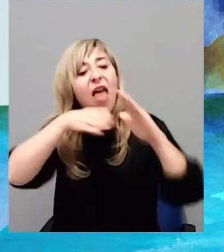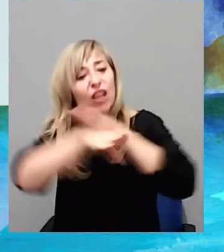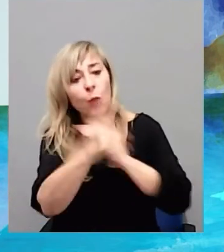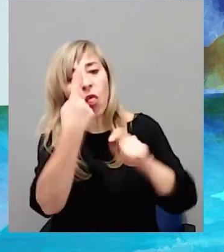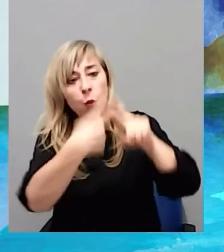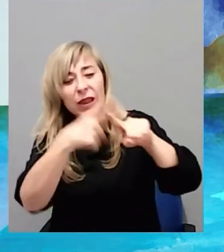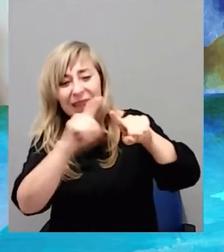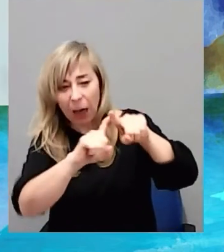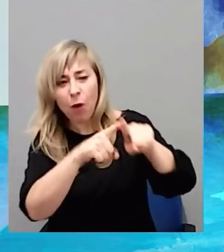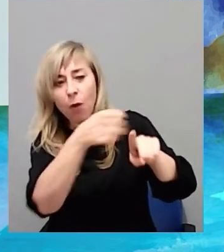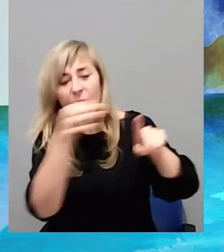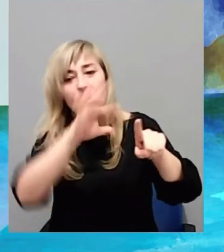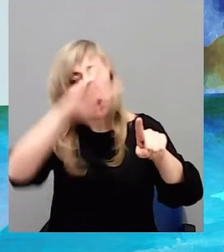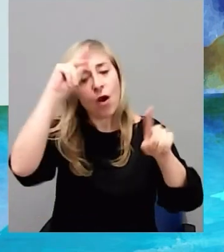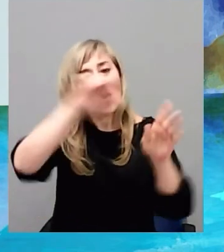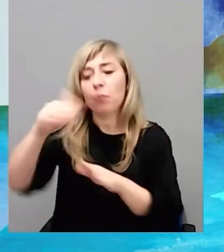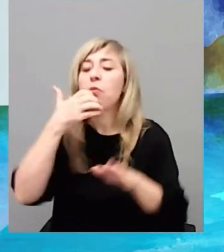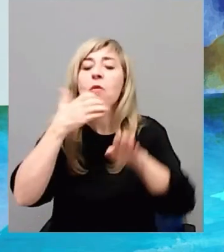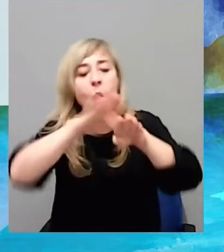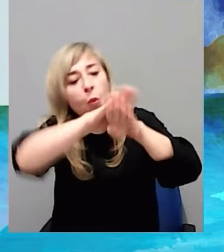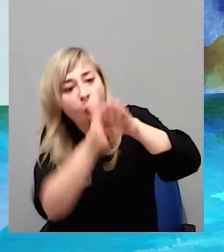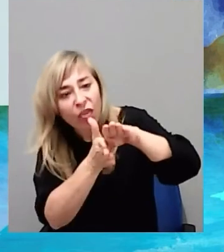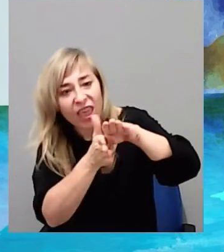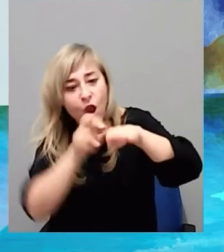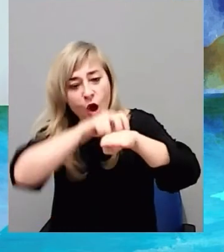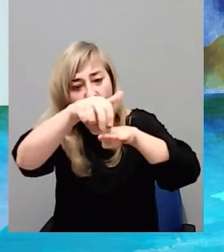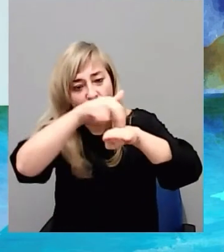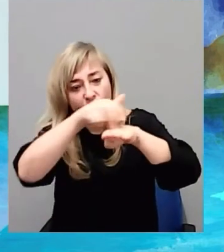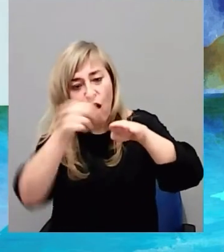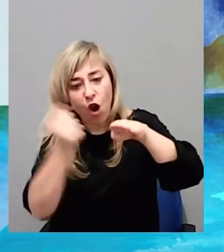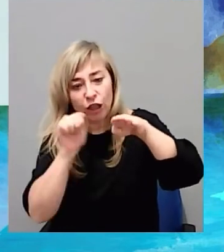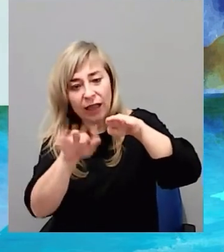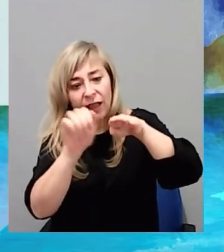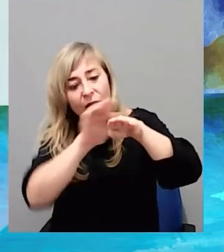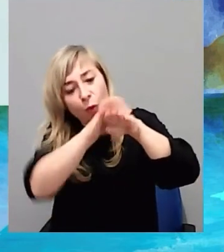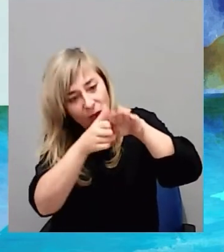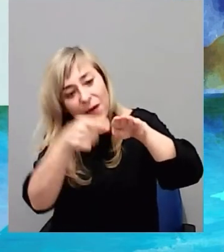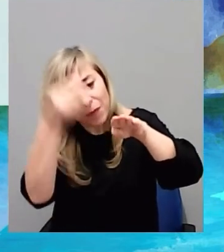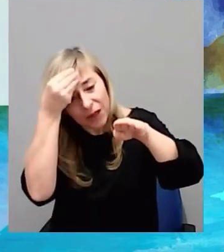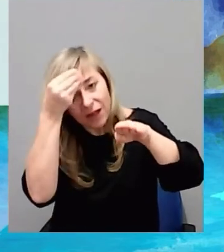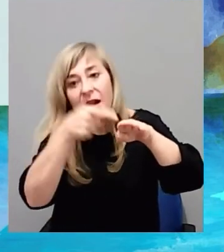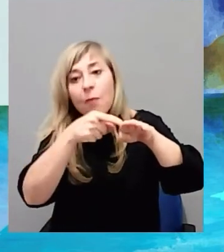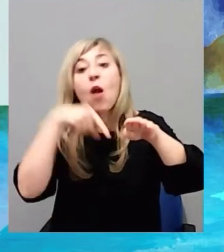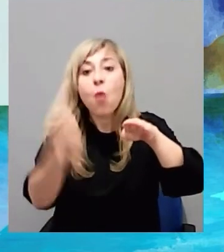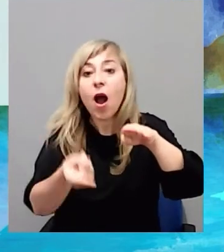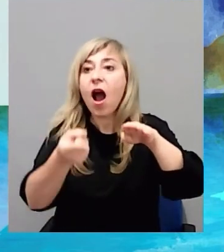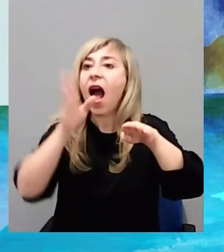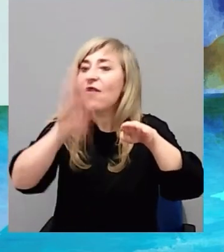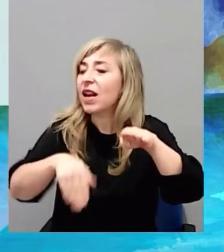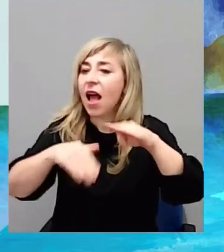forget others, for example, working on a curb, but we find